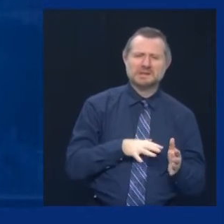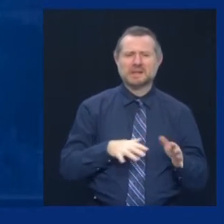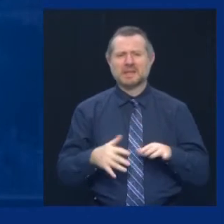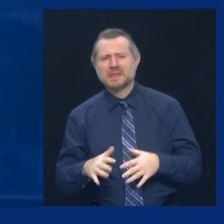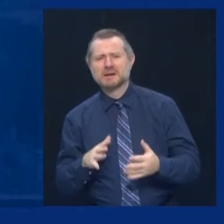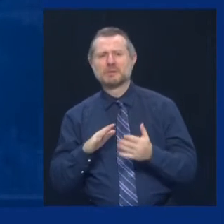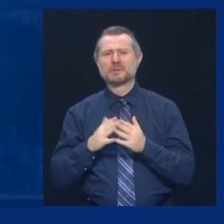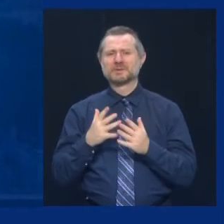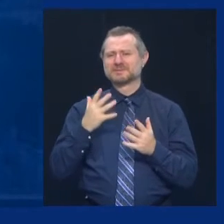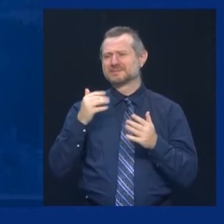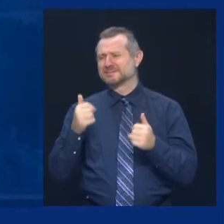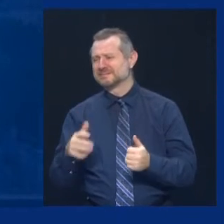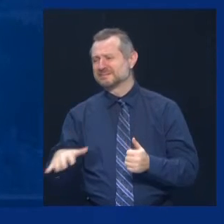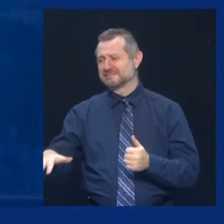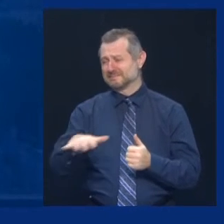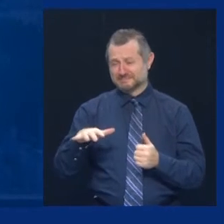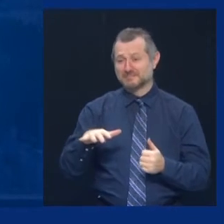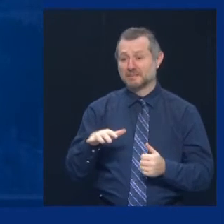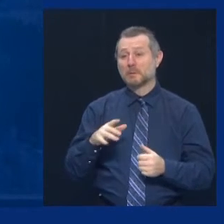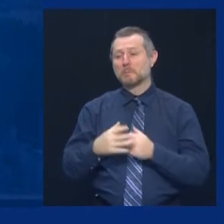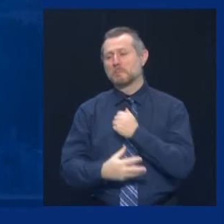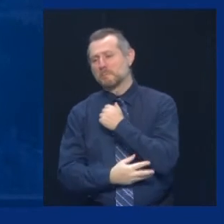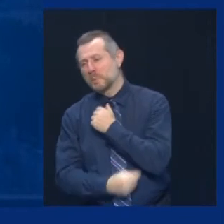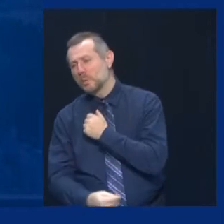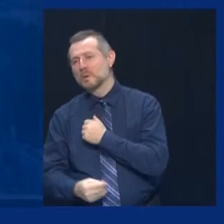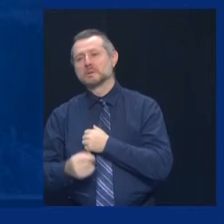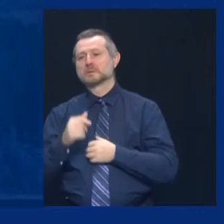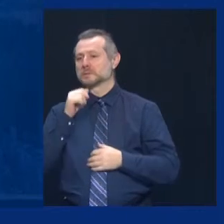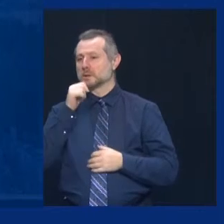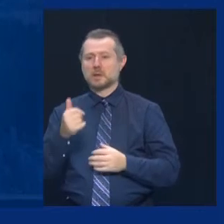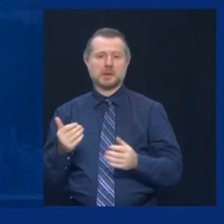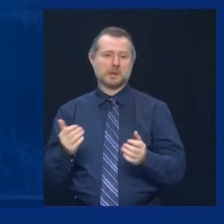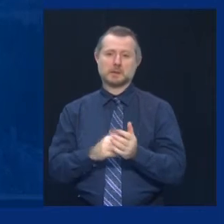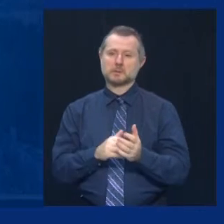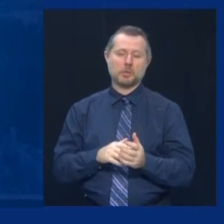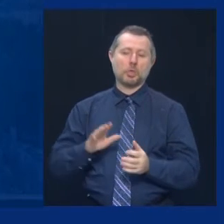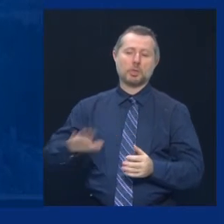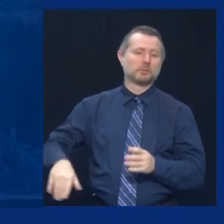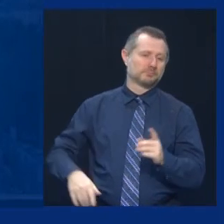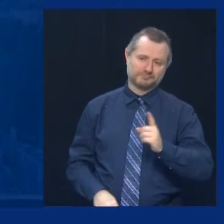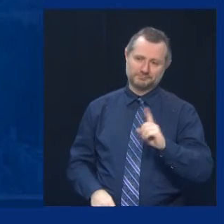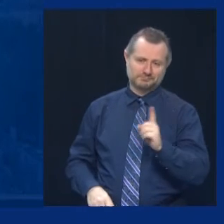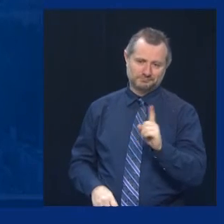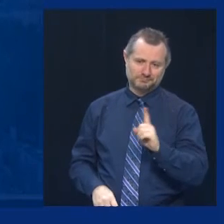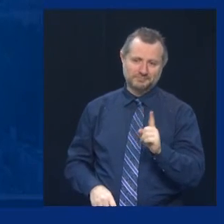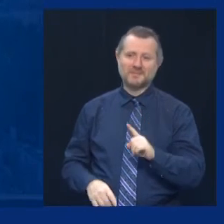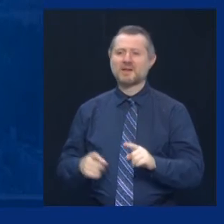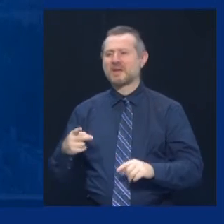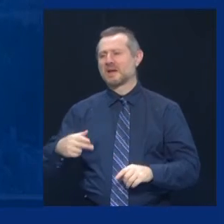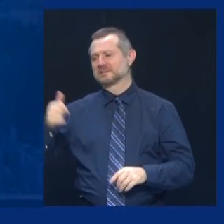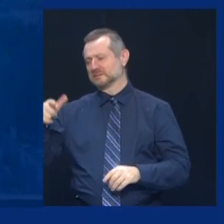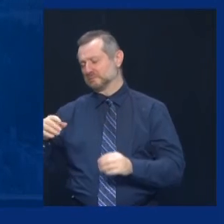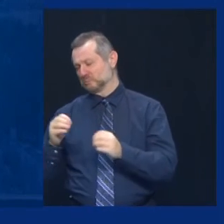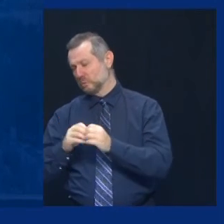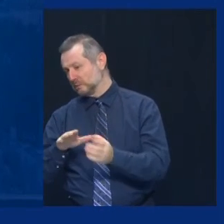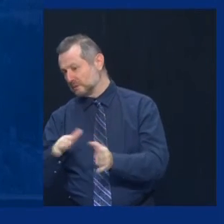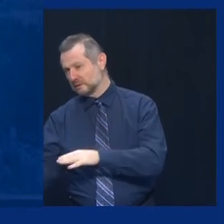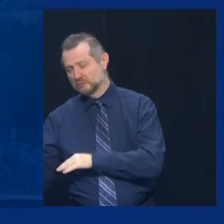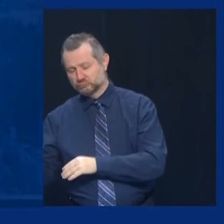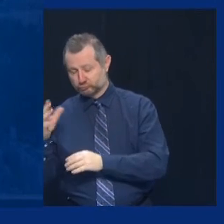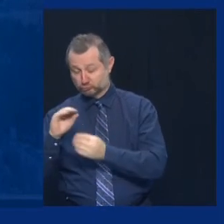behind. They were left behind during COVID, highest death rate, highest infection rate, lowest testing